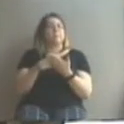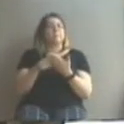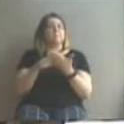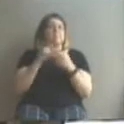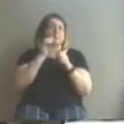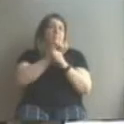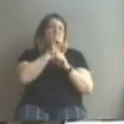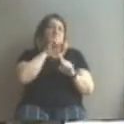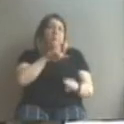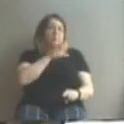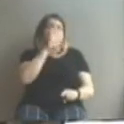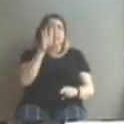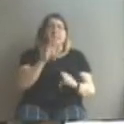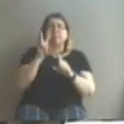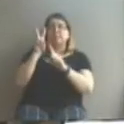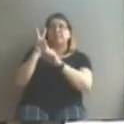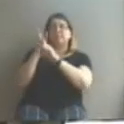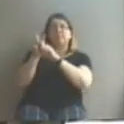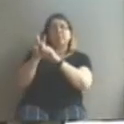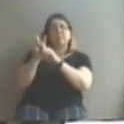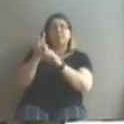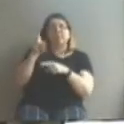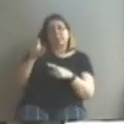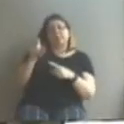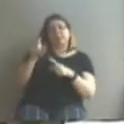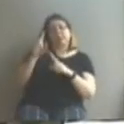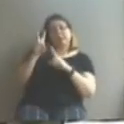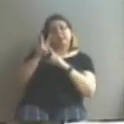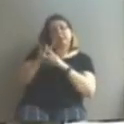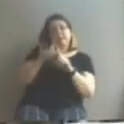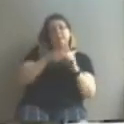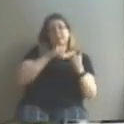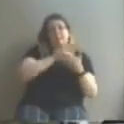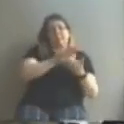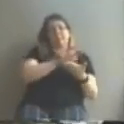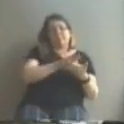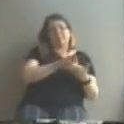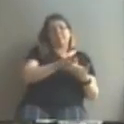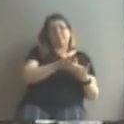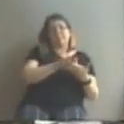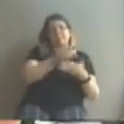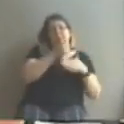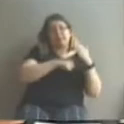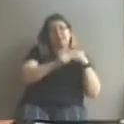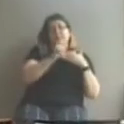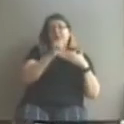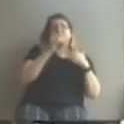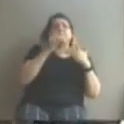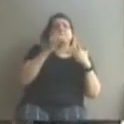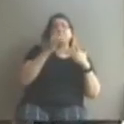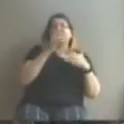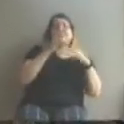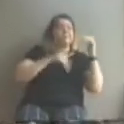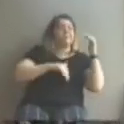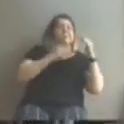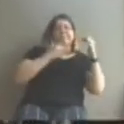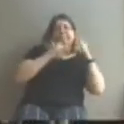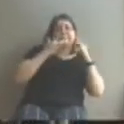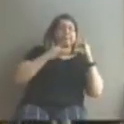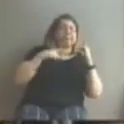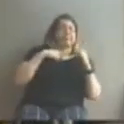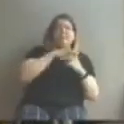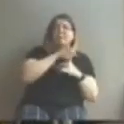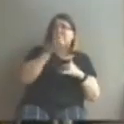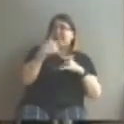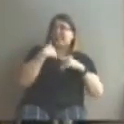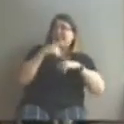work orders that never even get submitted because they're supposed to be submitted by the housekeeping staff, which is understaffed, which they don't have time to